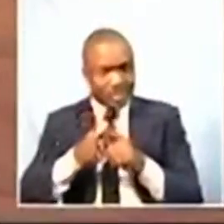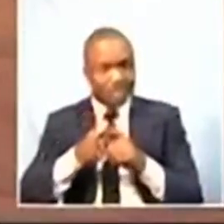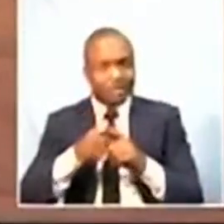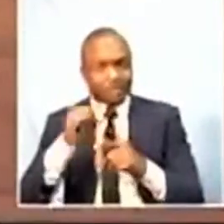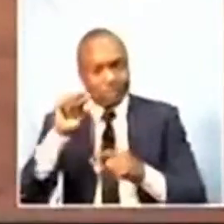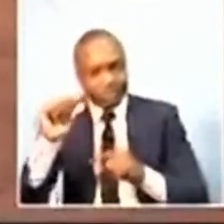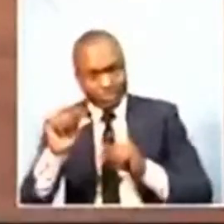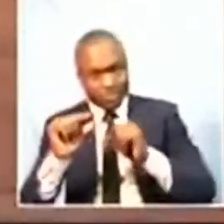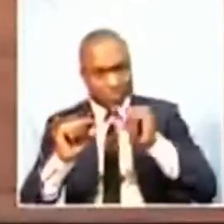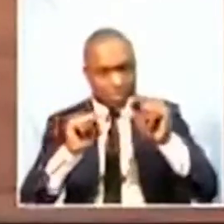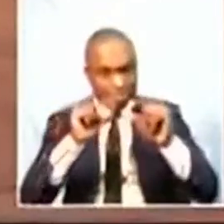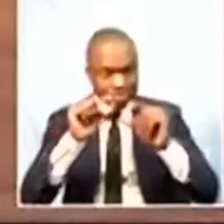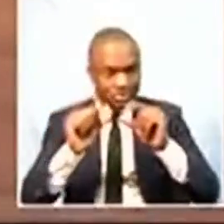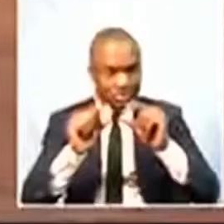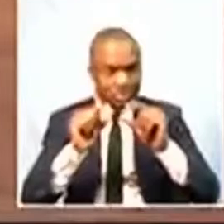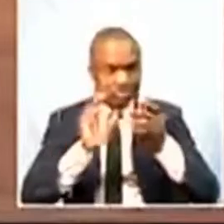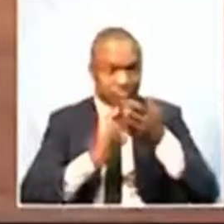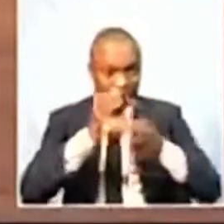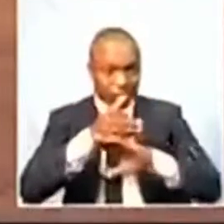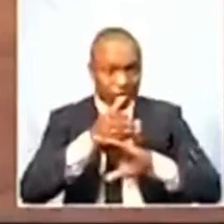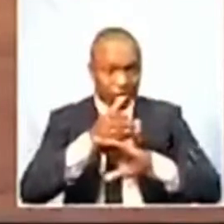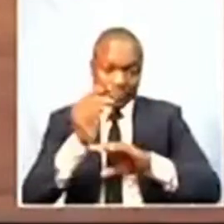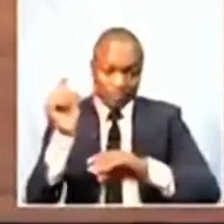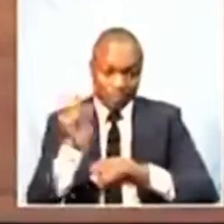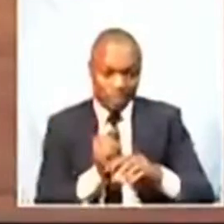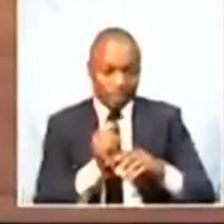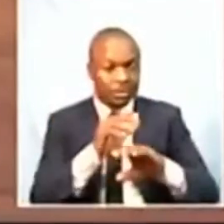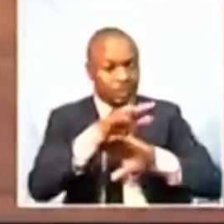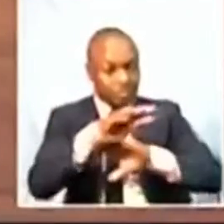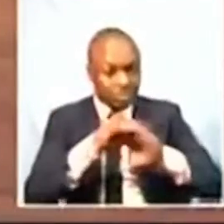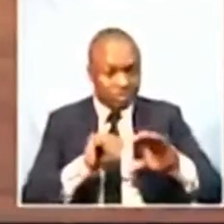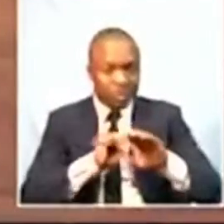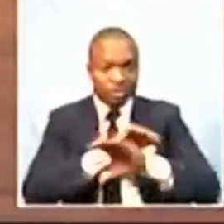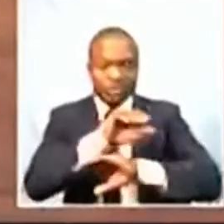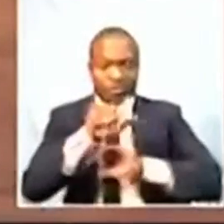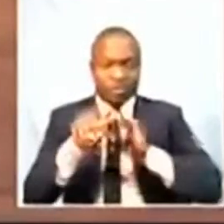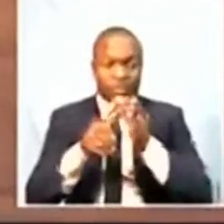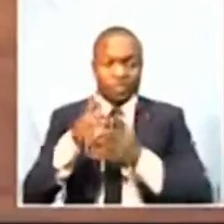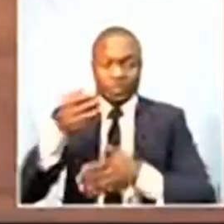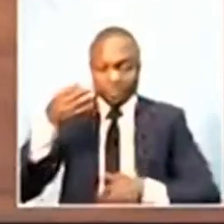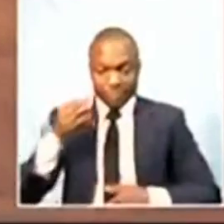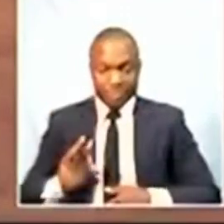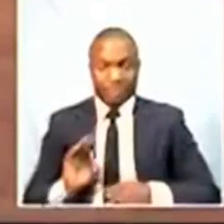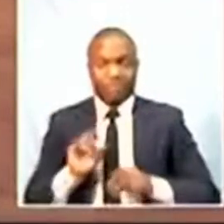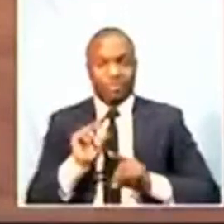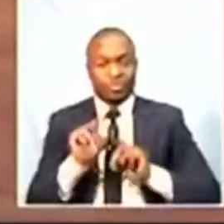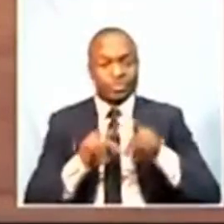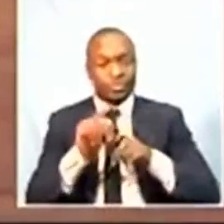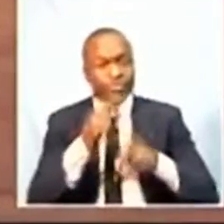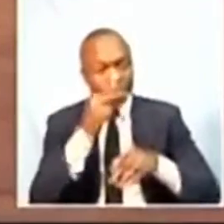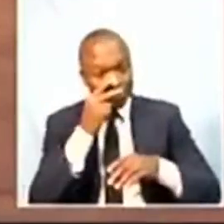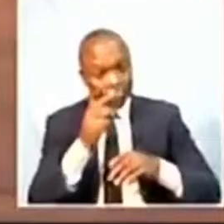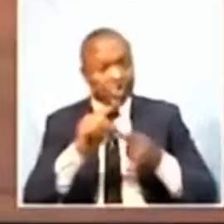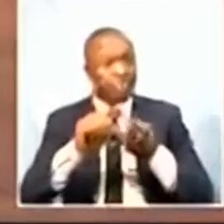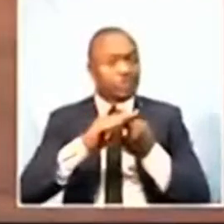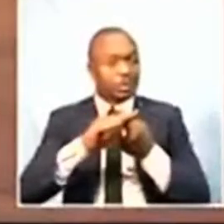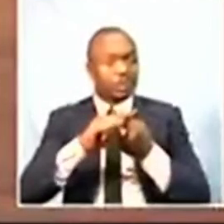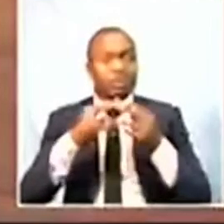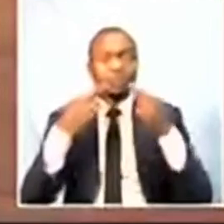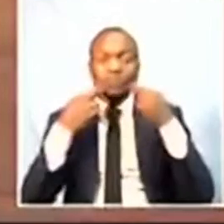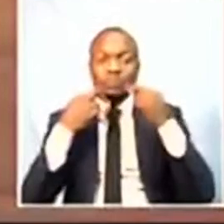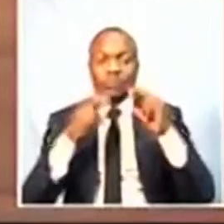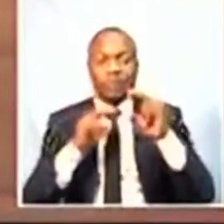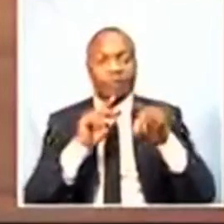you decided to invite all these people, all the beneficiaries, and we saw positive results. We saw people start